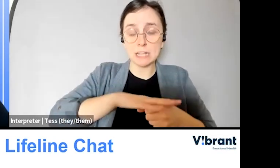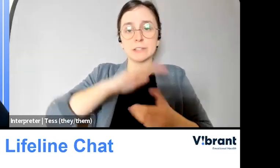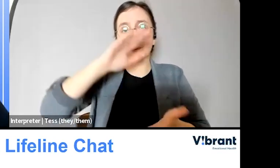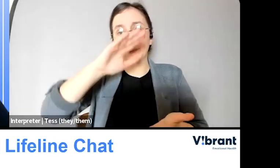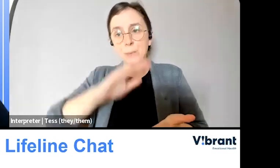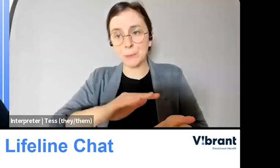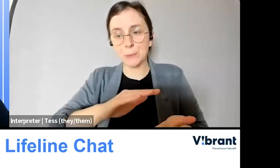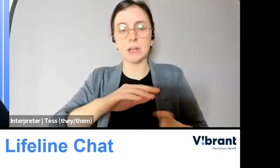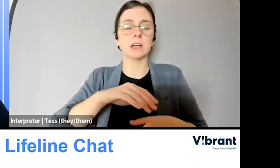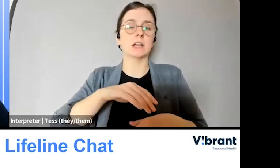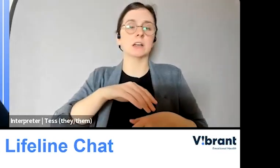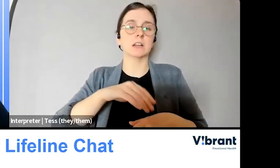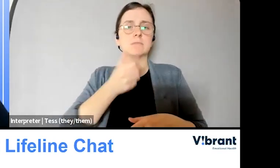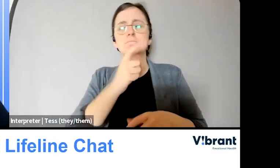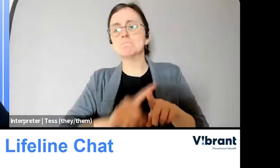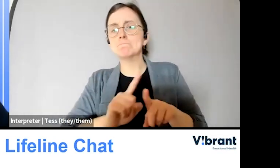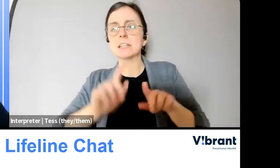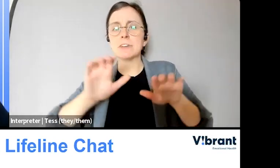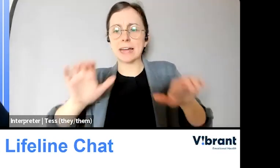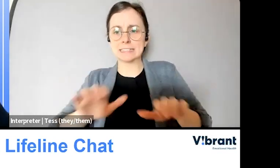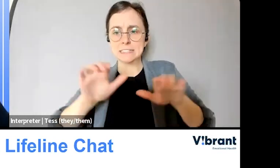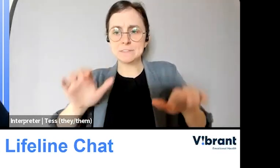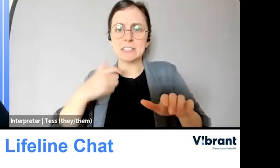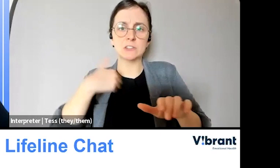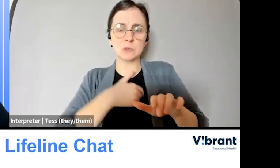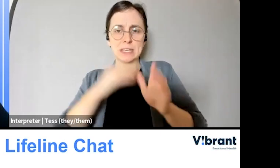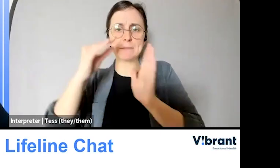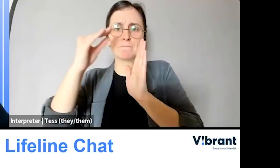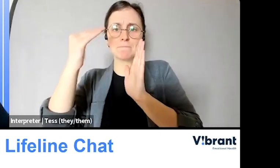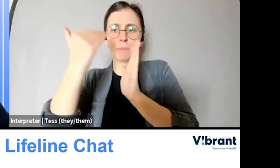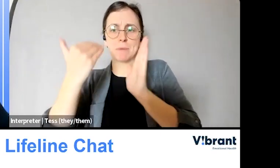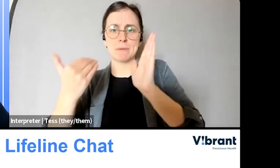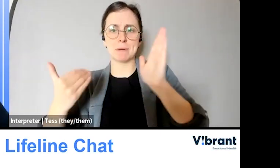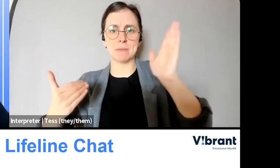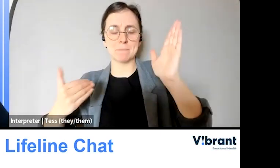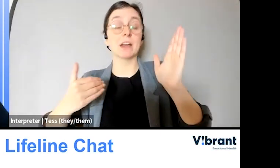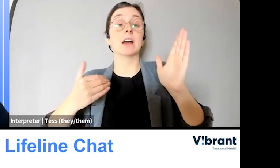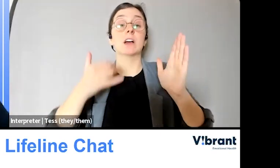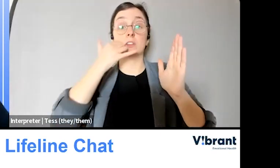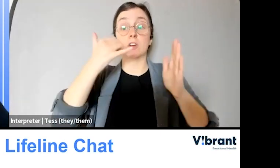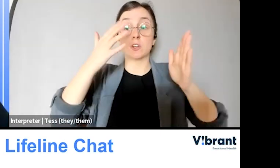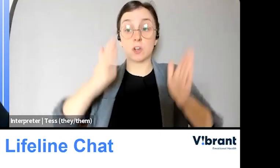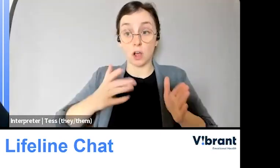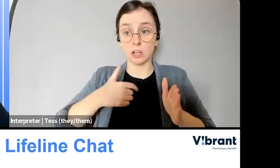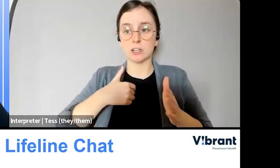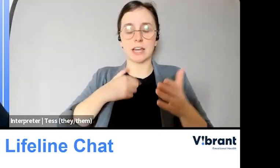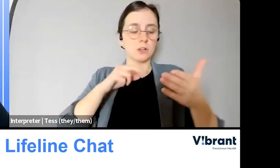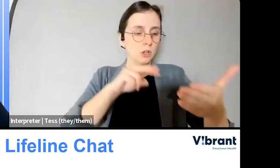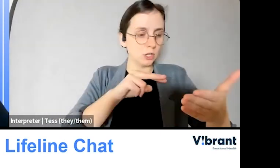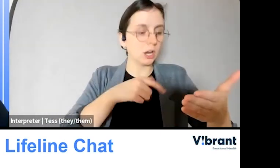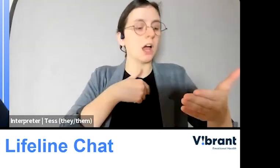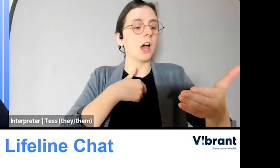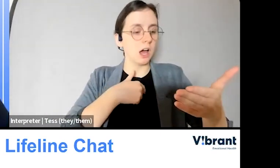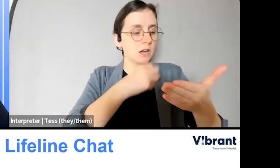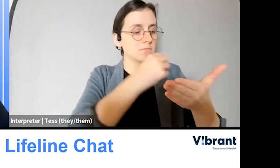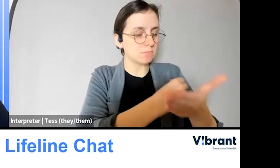several activities that can help that caller calm themselves while waiting for a